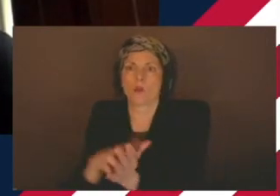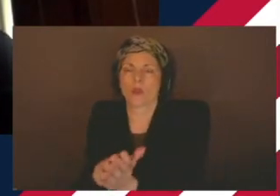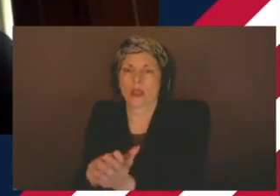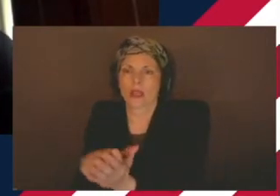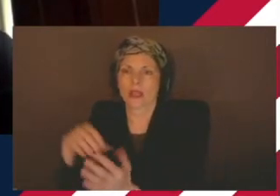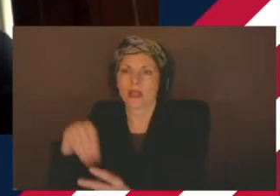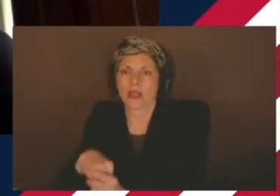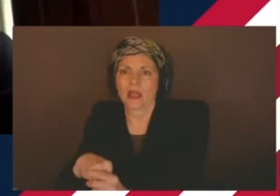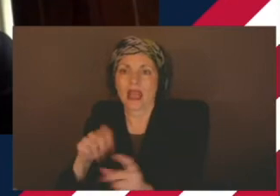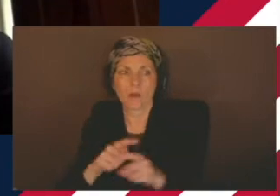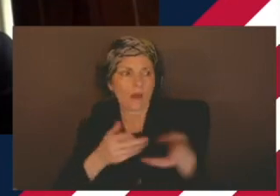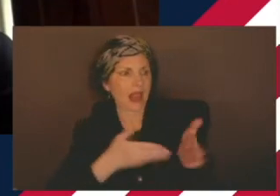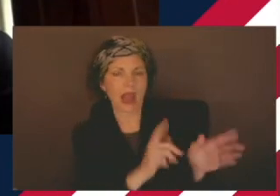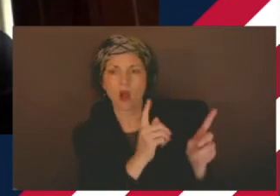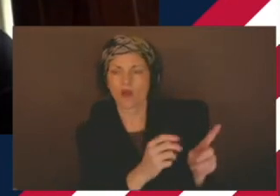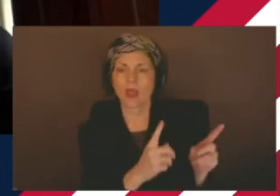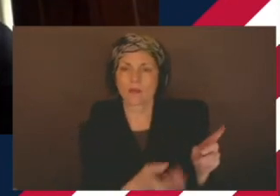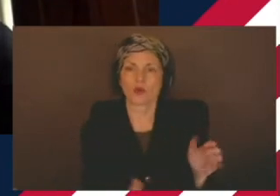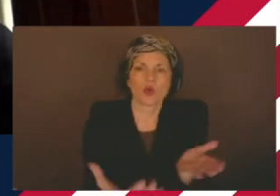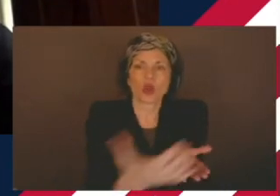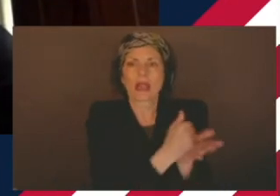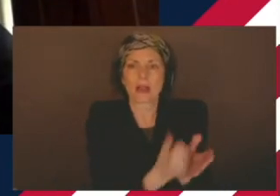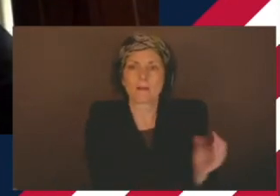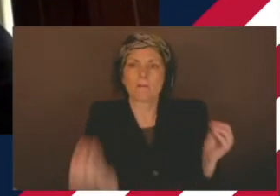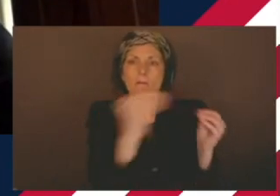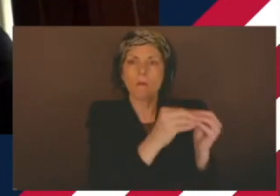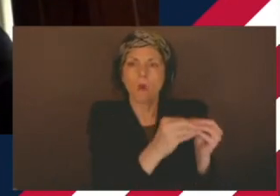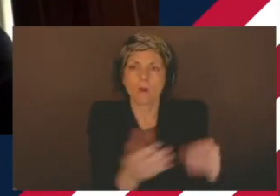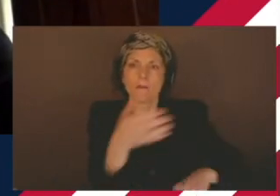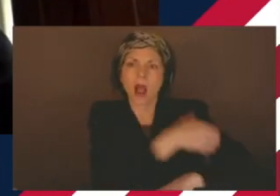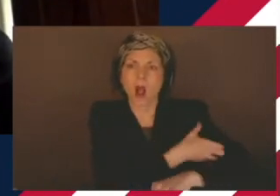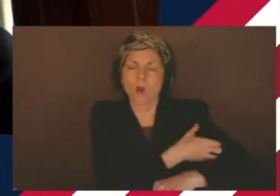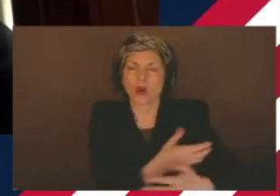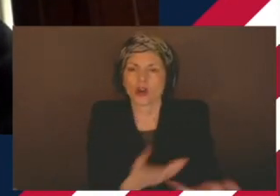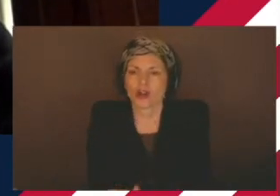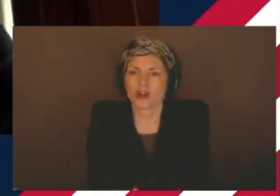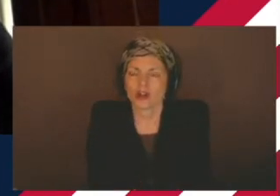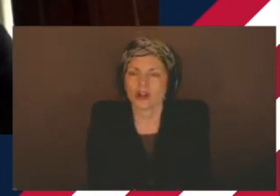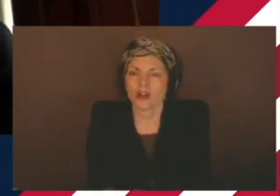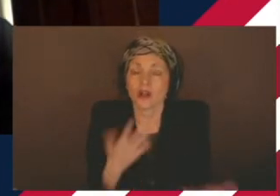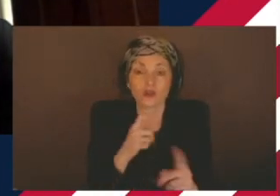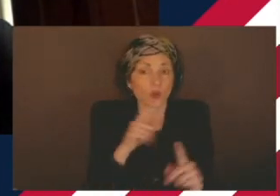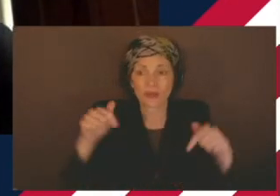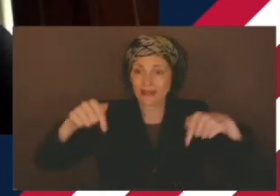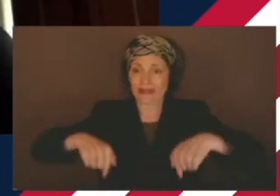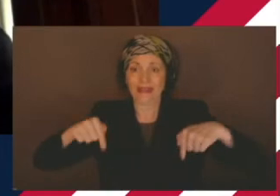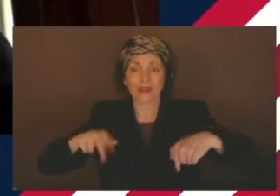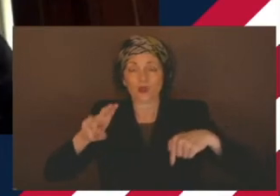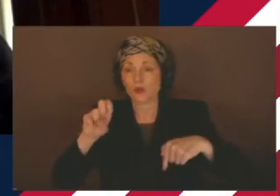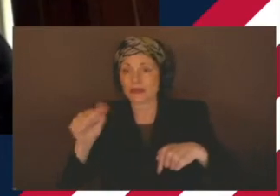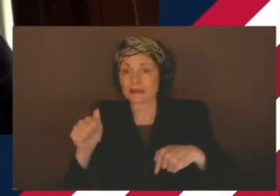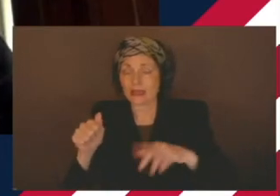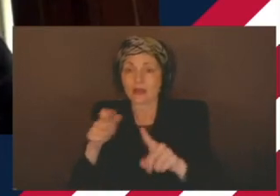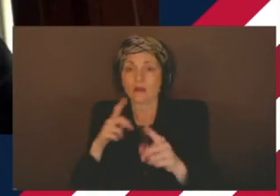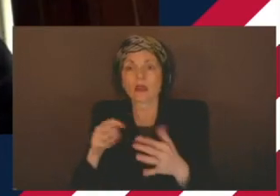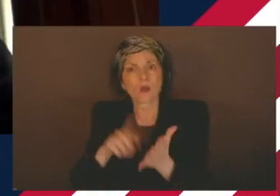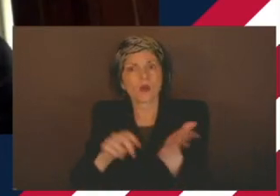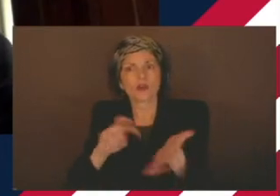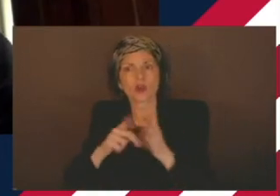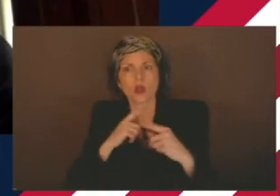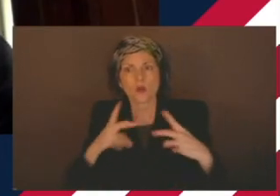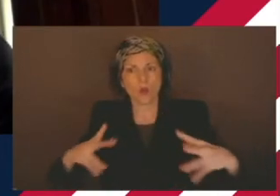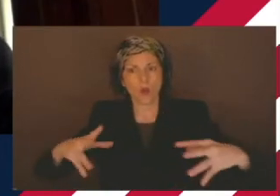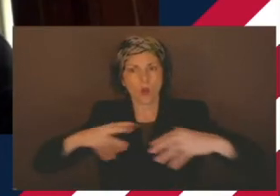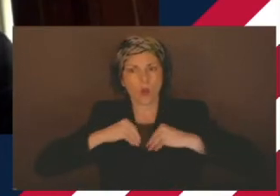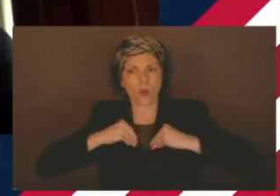very autocrats with whom we're trying to compete. So taking steps at home, like beneficial ownership, right? I mean, this is something that